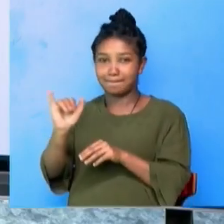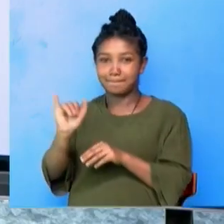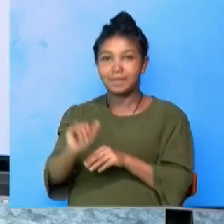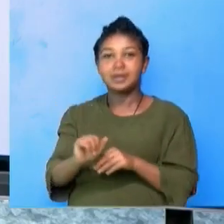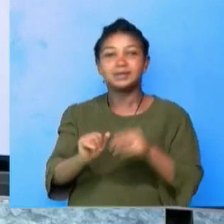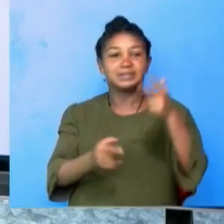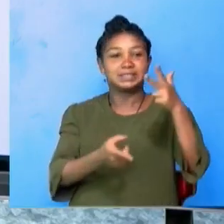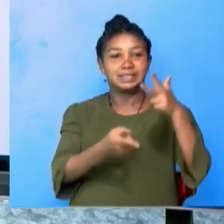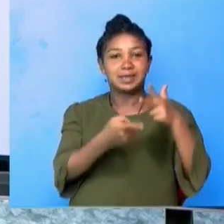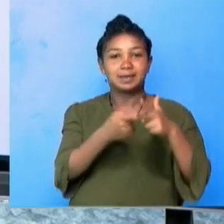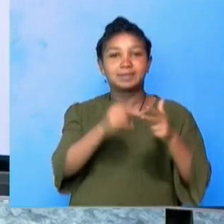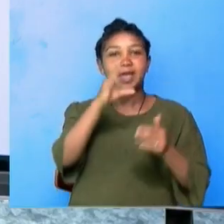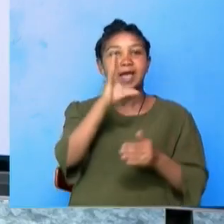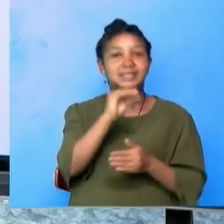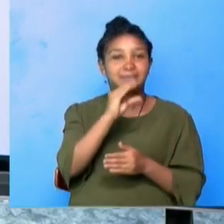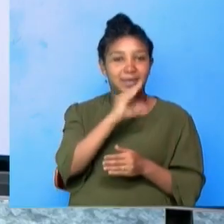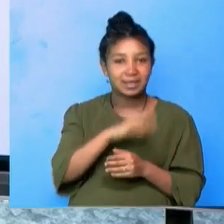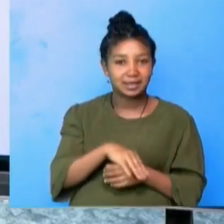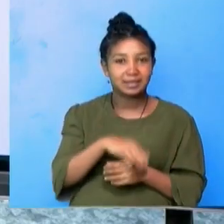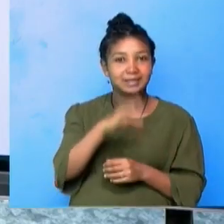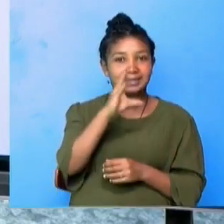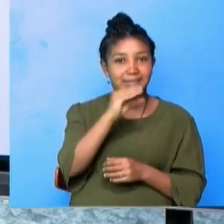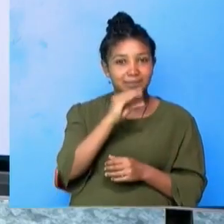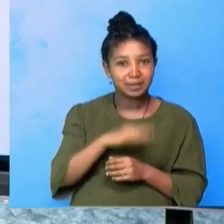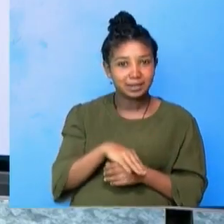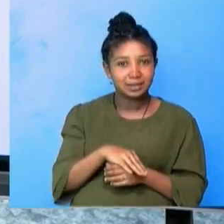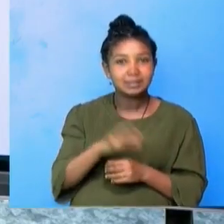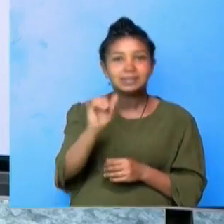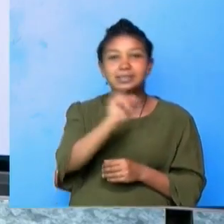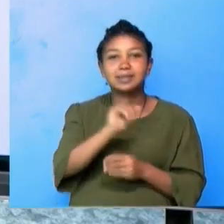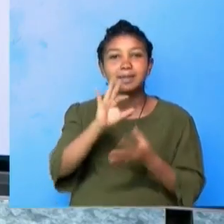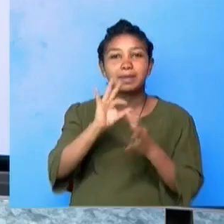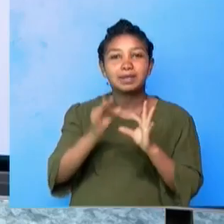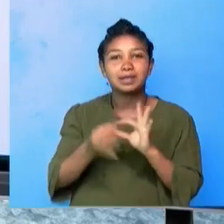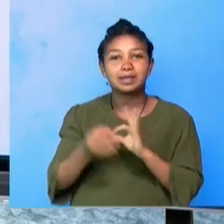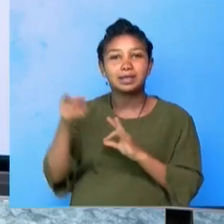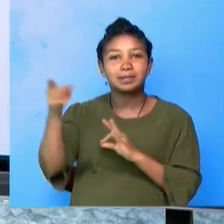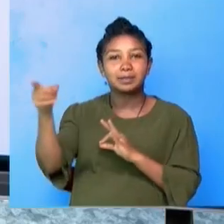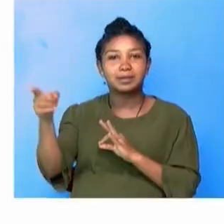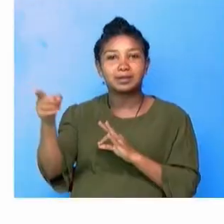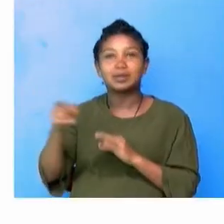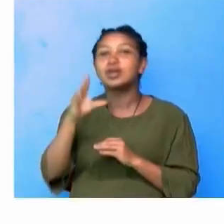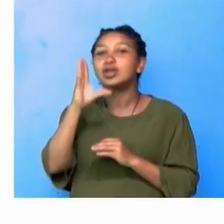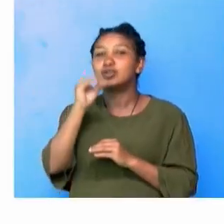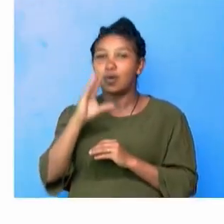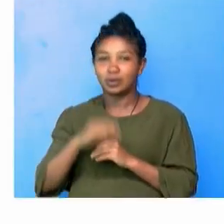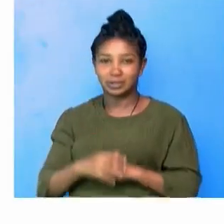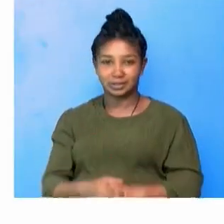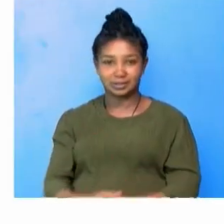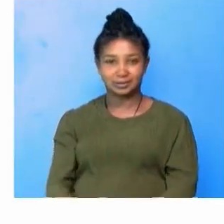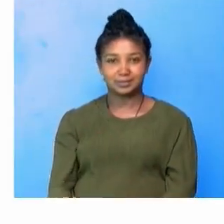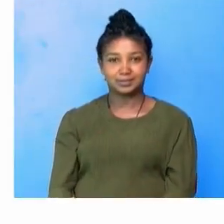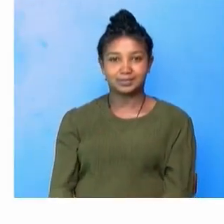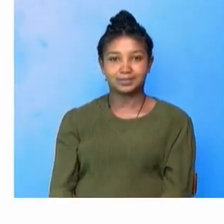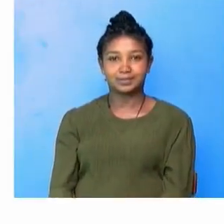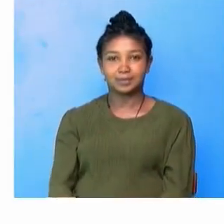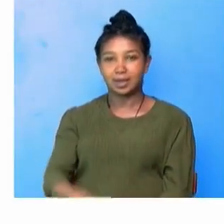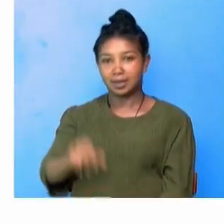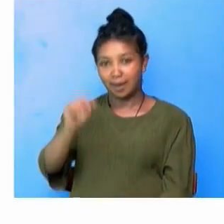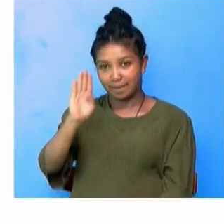3, speak. Speak. The same meaning is here is talk.